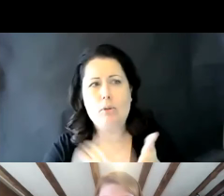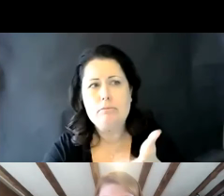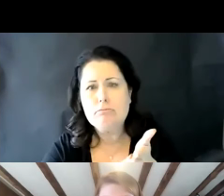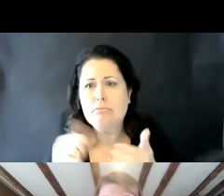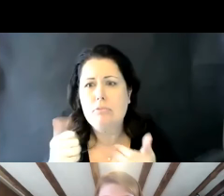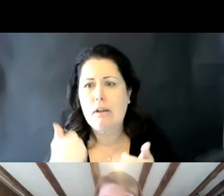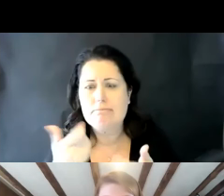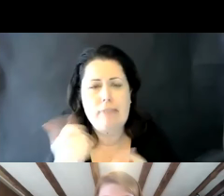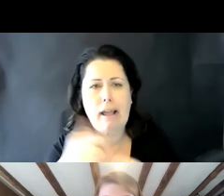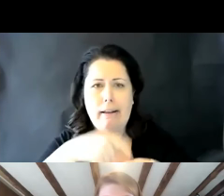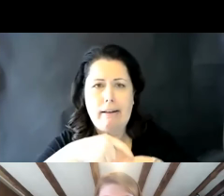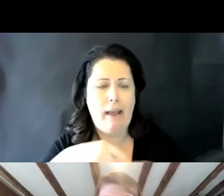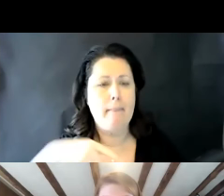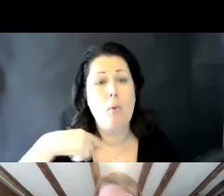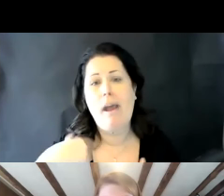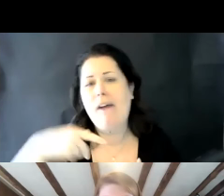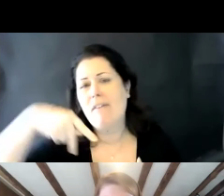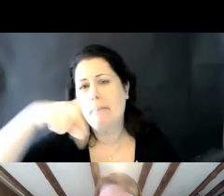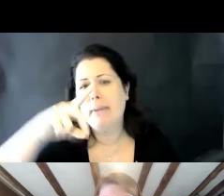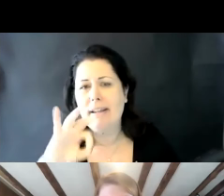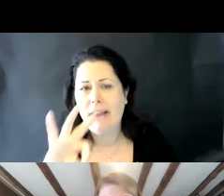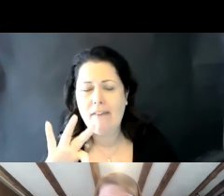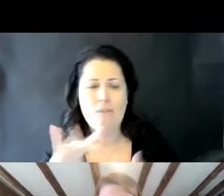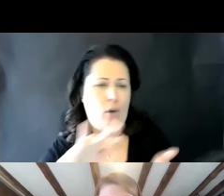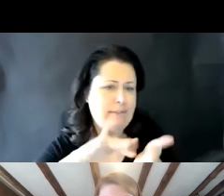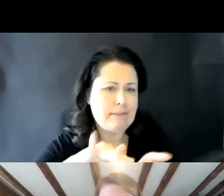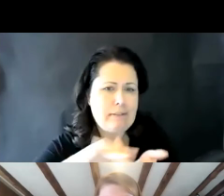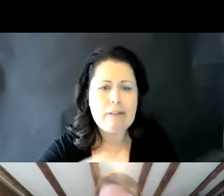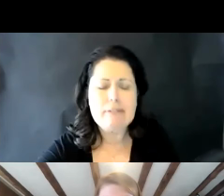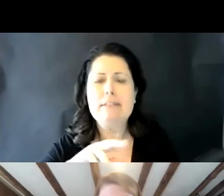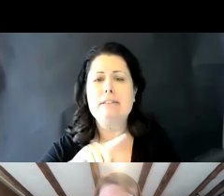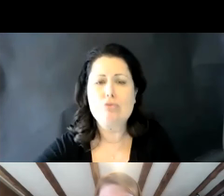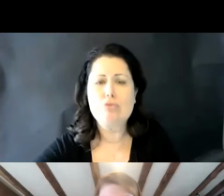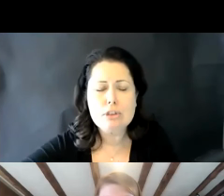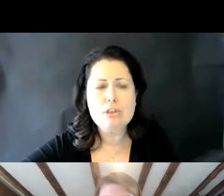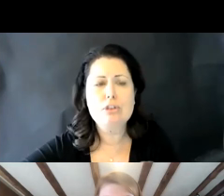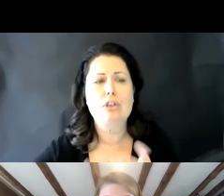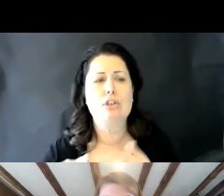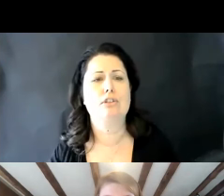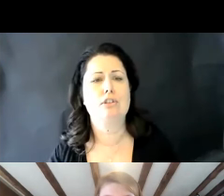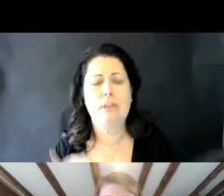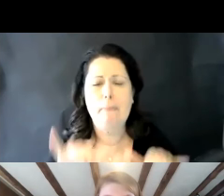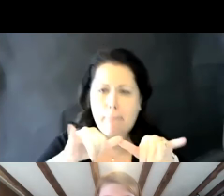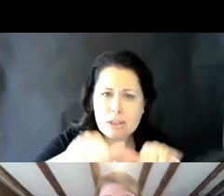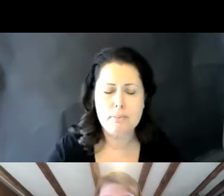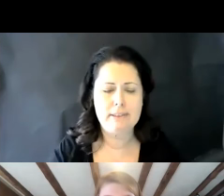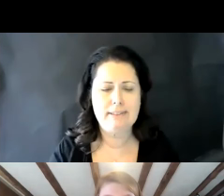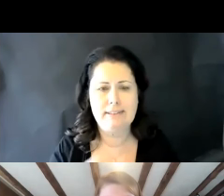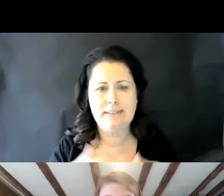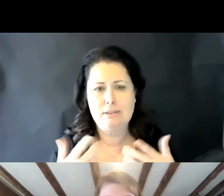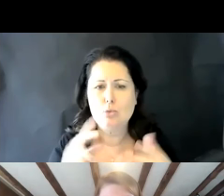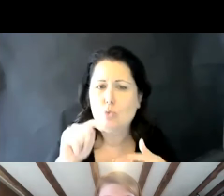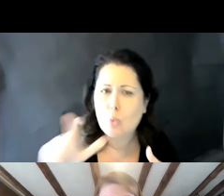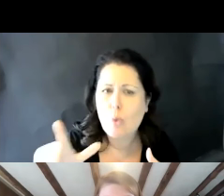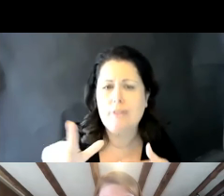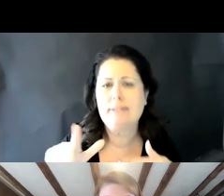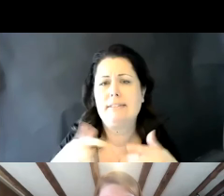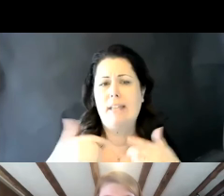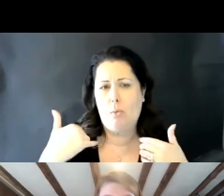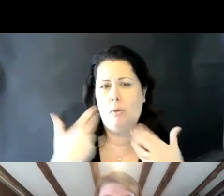of PDFs on studies and different scales. And actually, we're talking about measurement today.